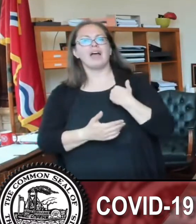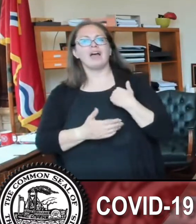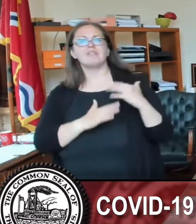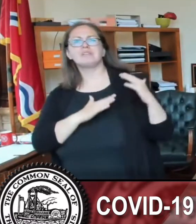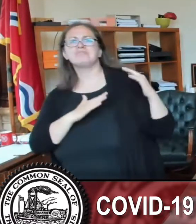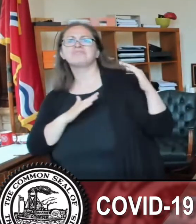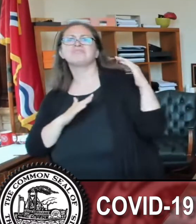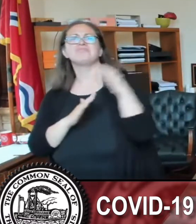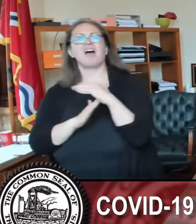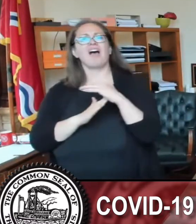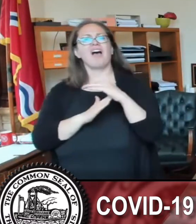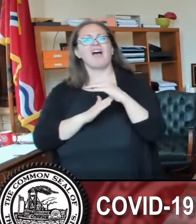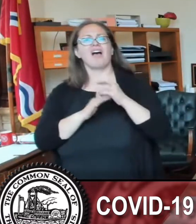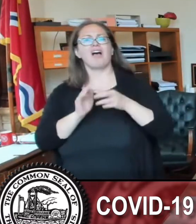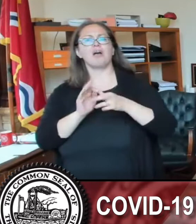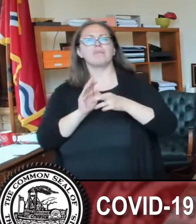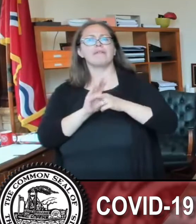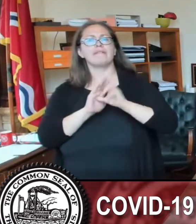top-notch review